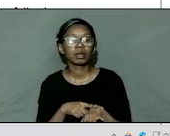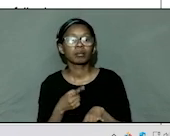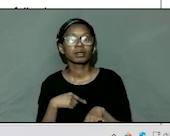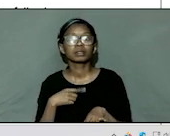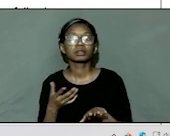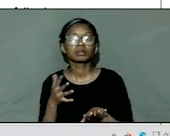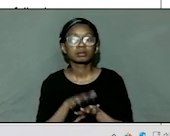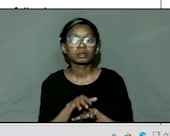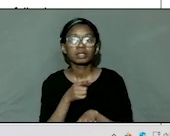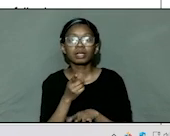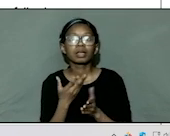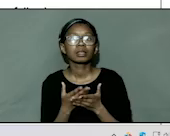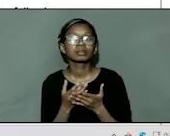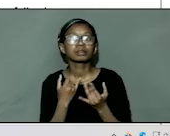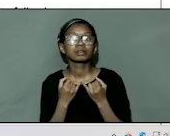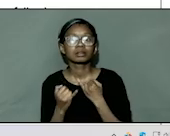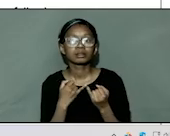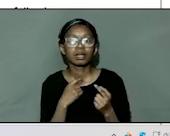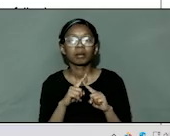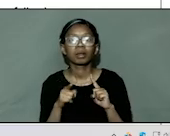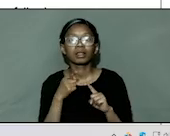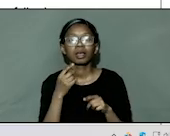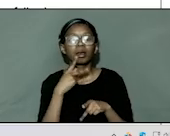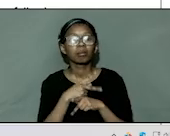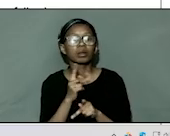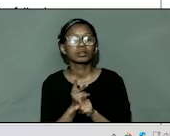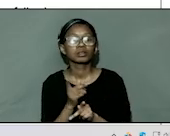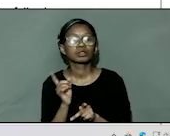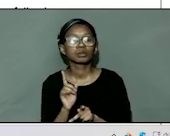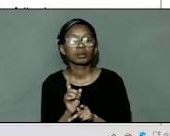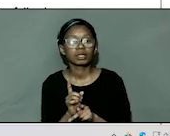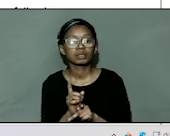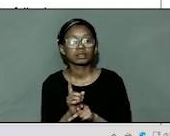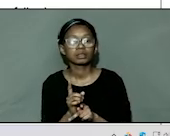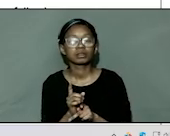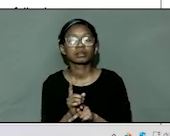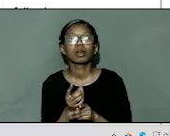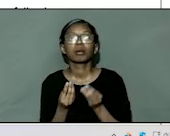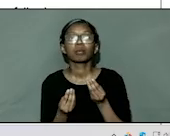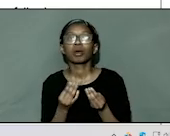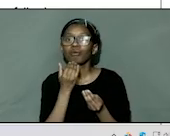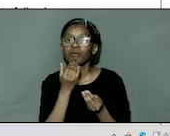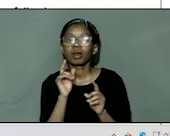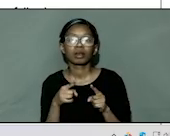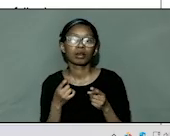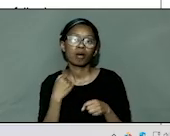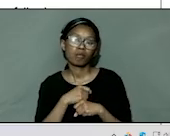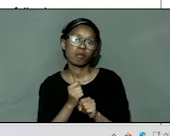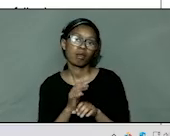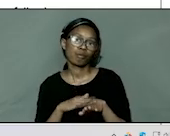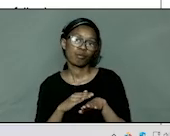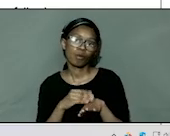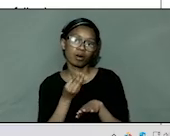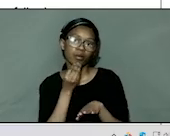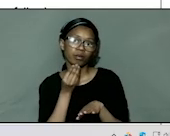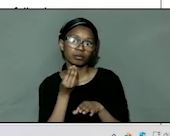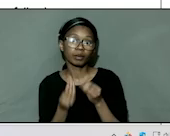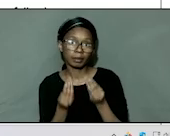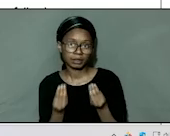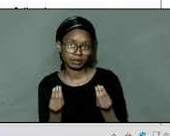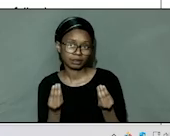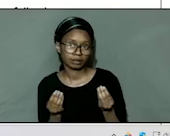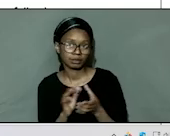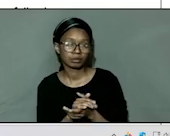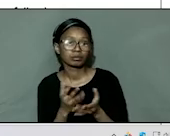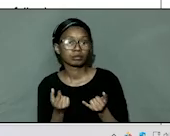to interbreed, but they produced what? An infertile offspring. Then for them